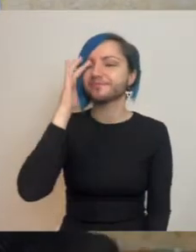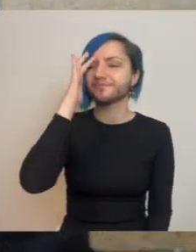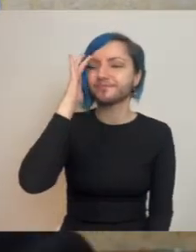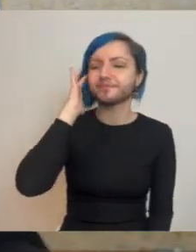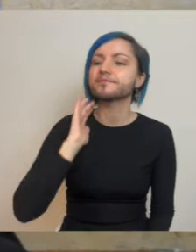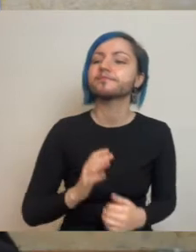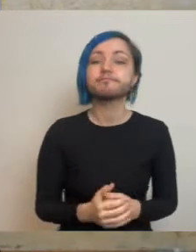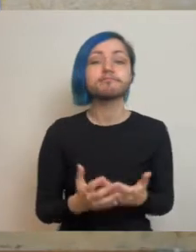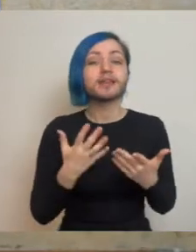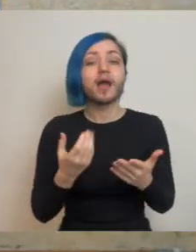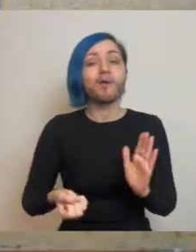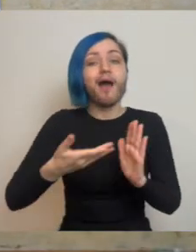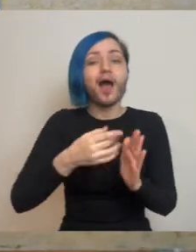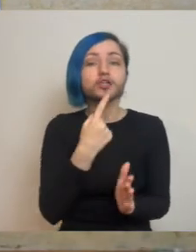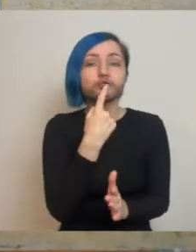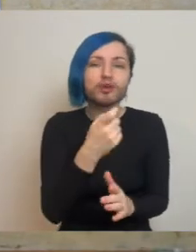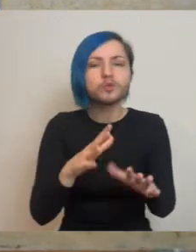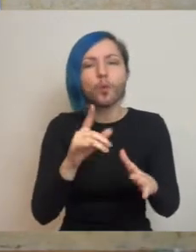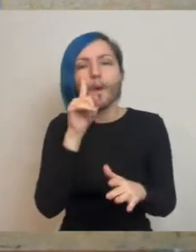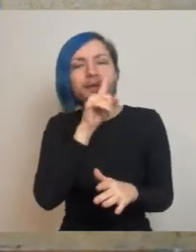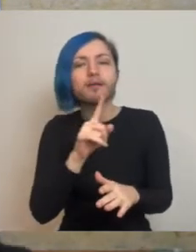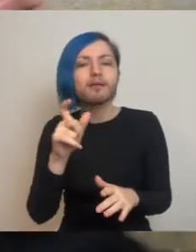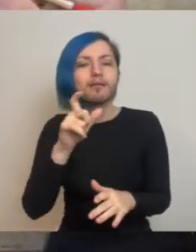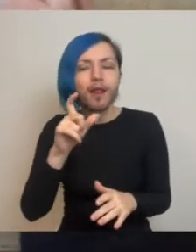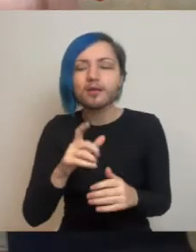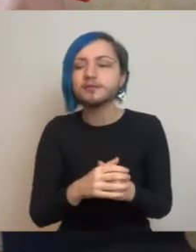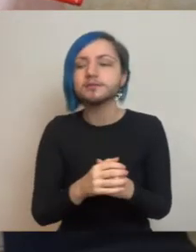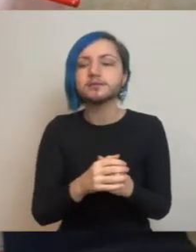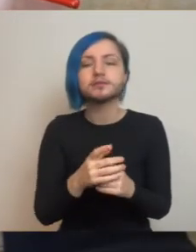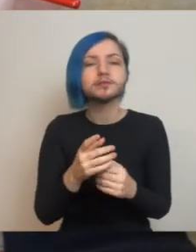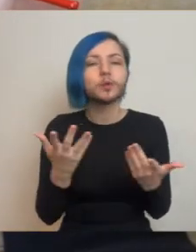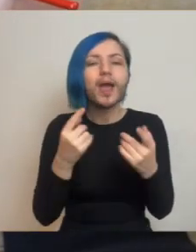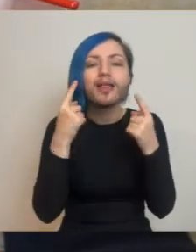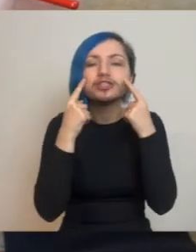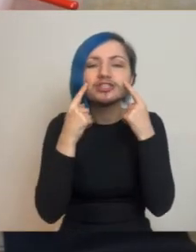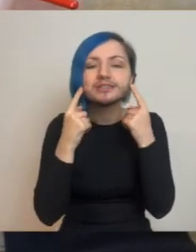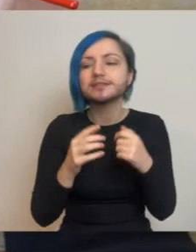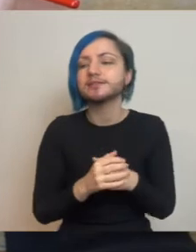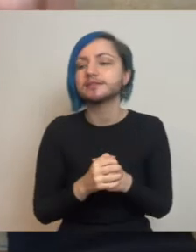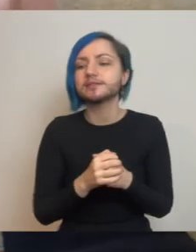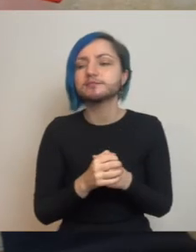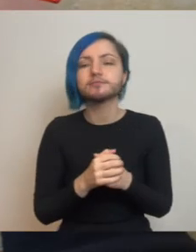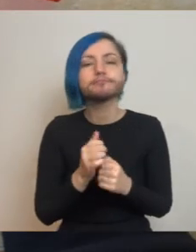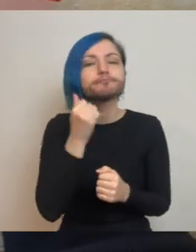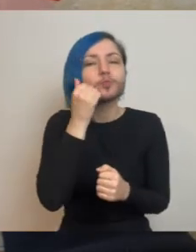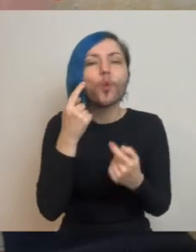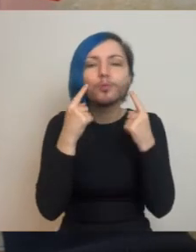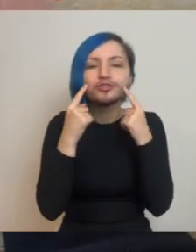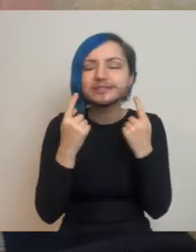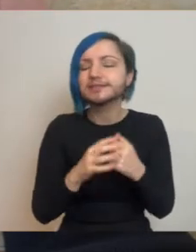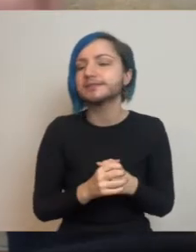I'm gonna add some red or some pinky colors to their cheeks to give them some nice warm